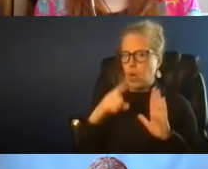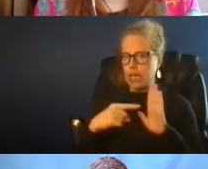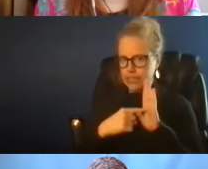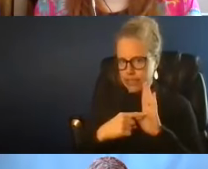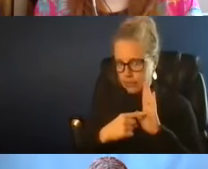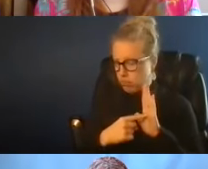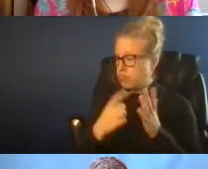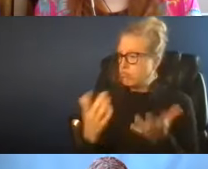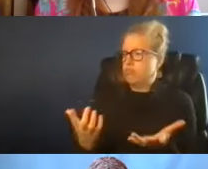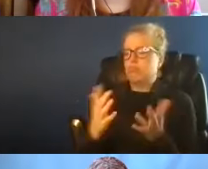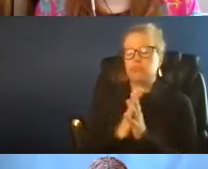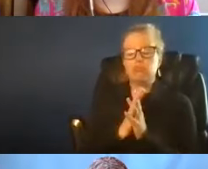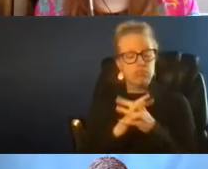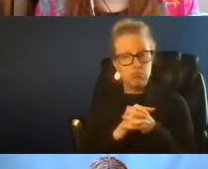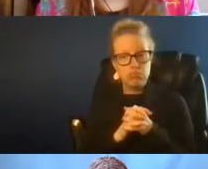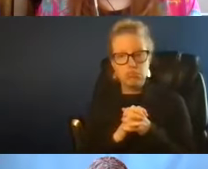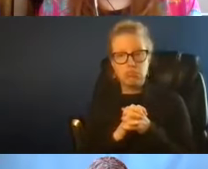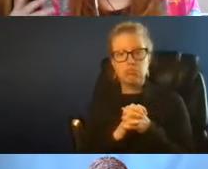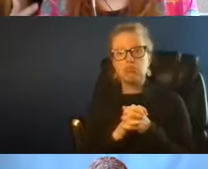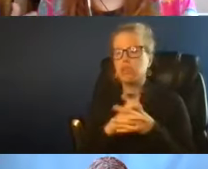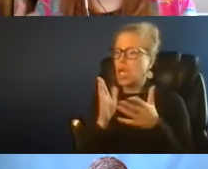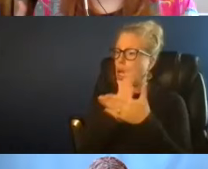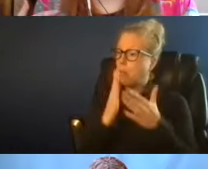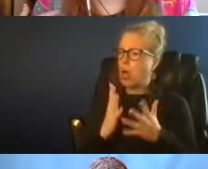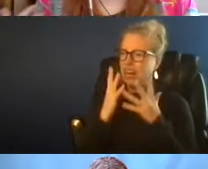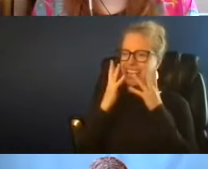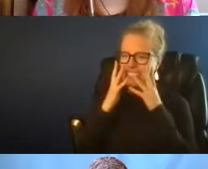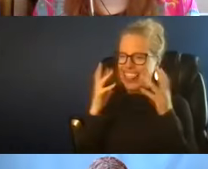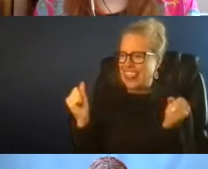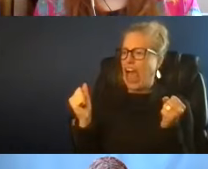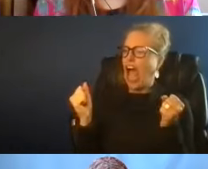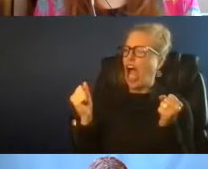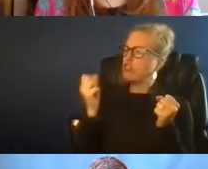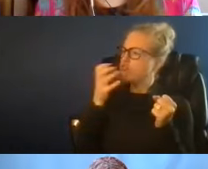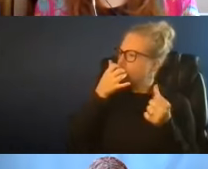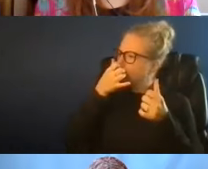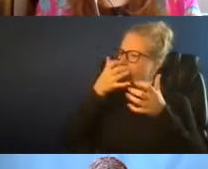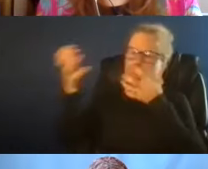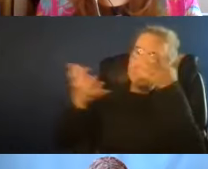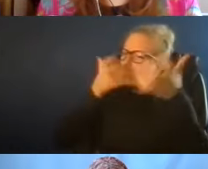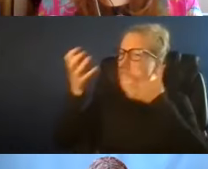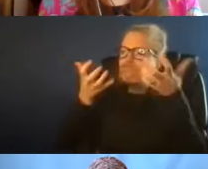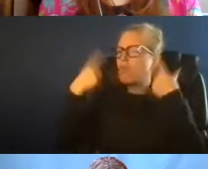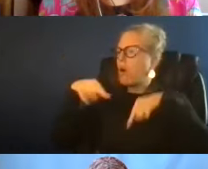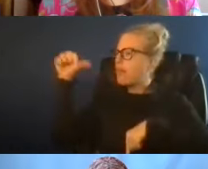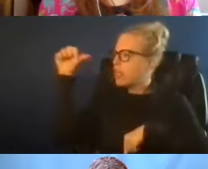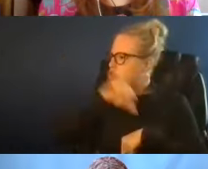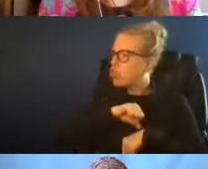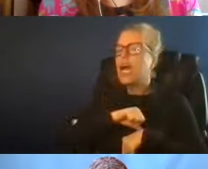if you have a partner that gets really loud and threatening when they're drunk, a warning sign might be